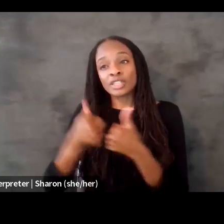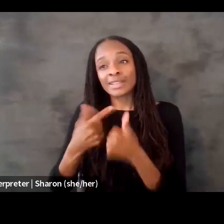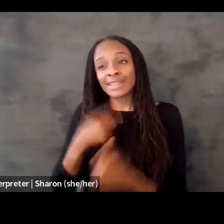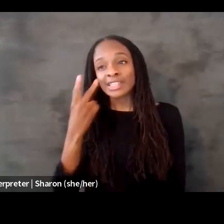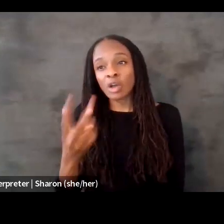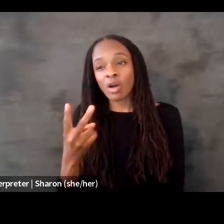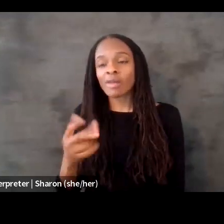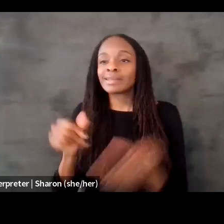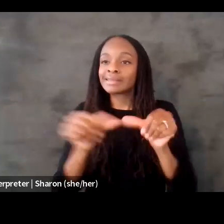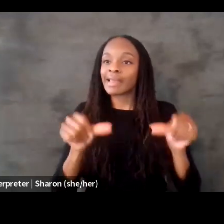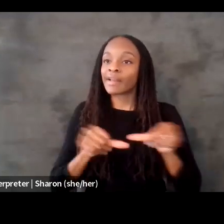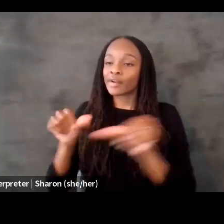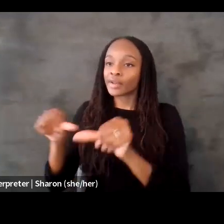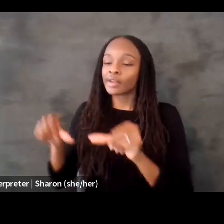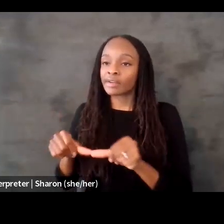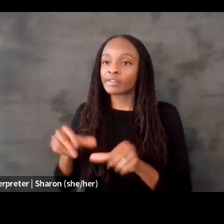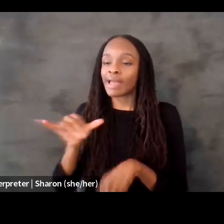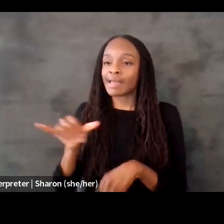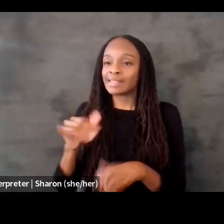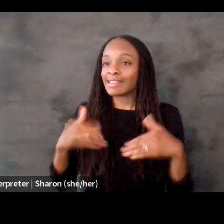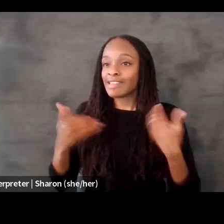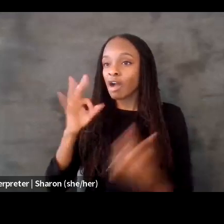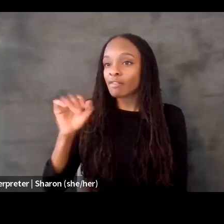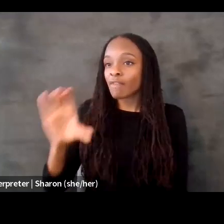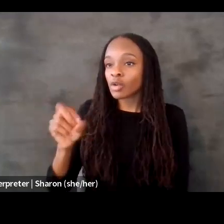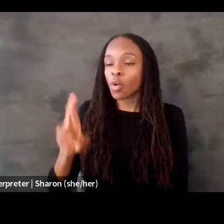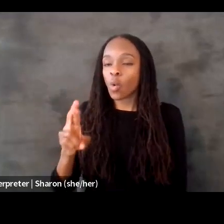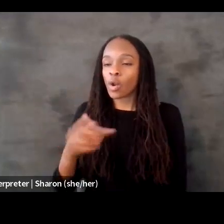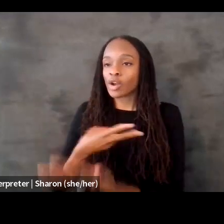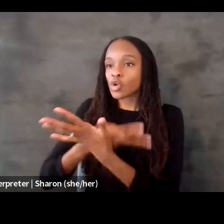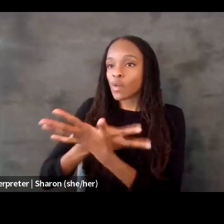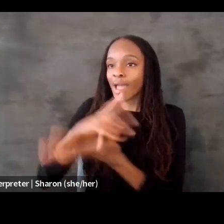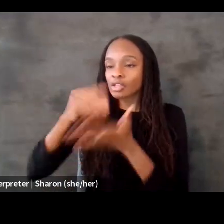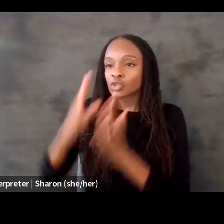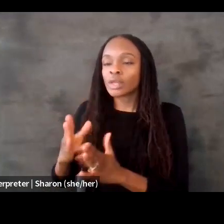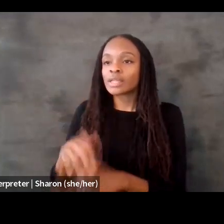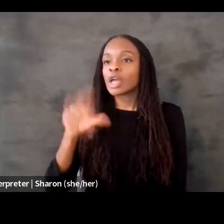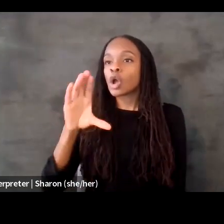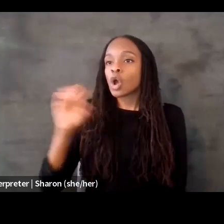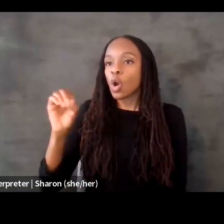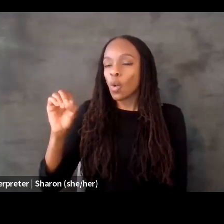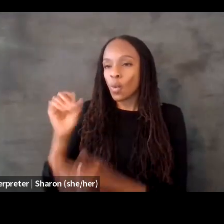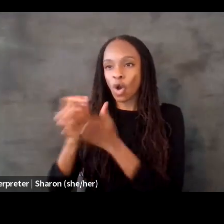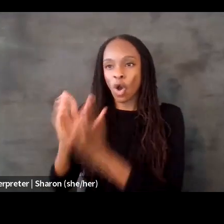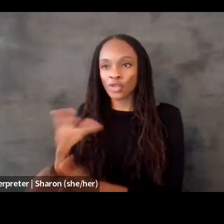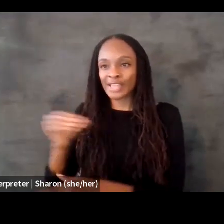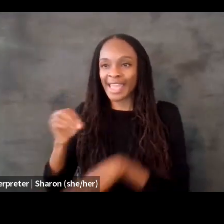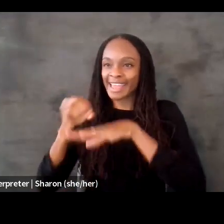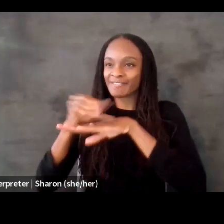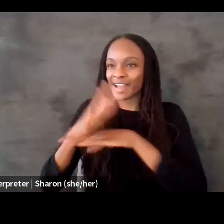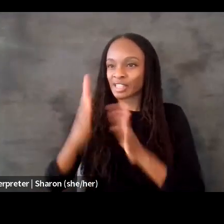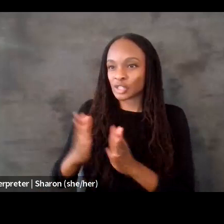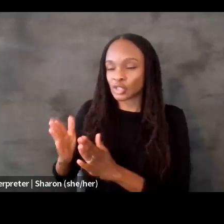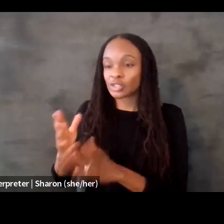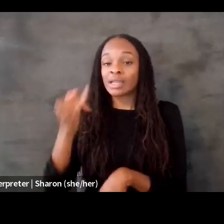is the areas of as young faculty or graduate students, the areas of co-authors and advisors. And so if my topic,